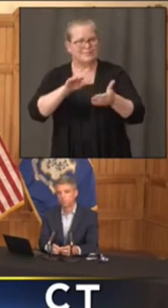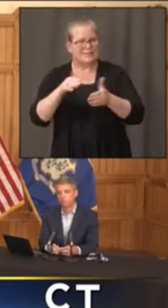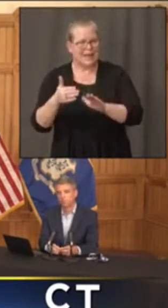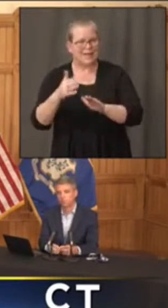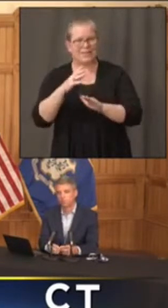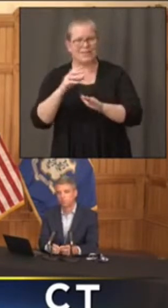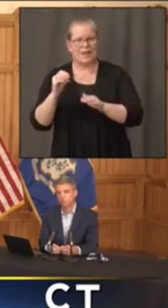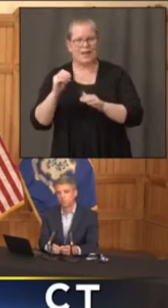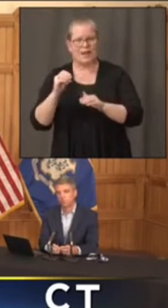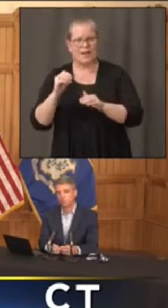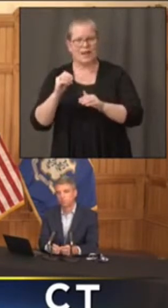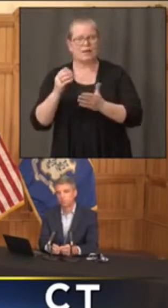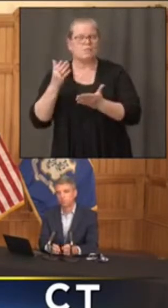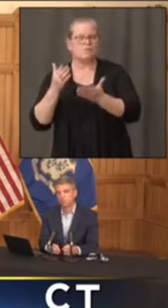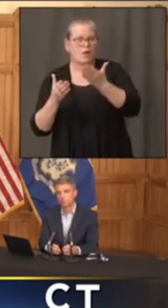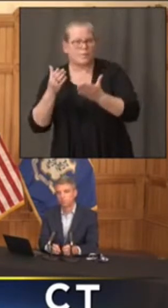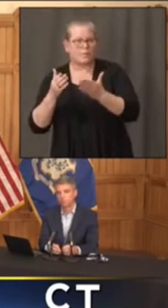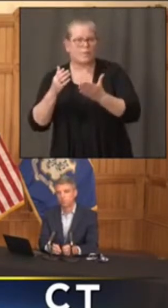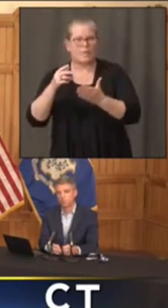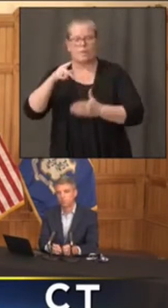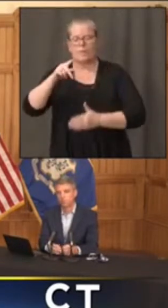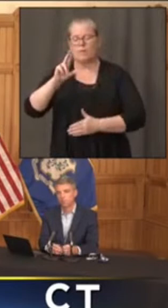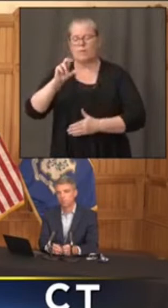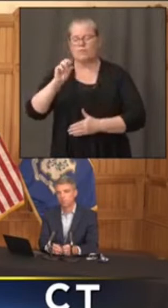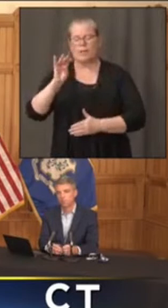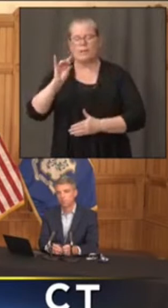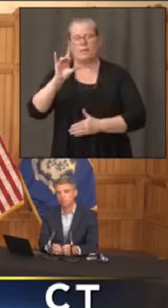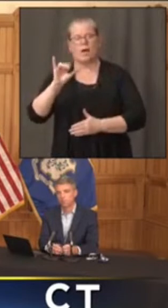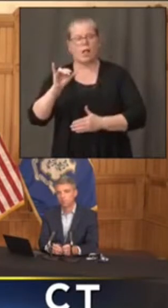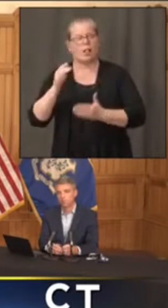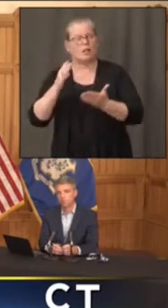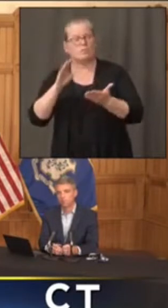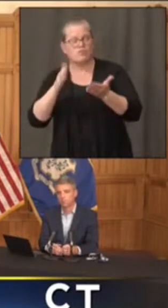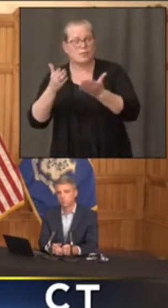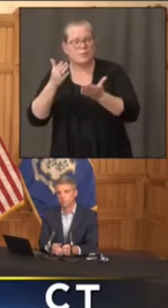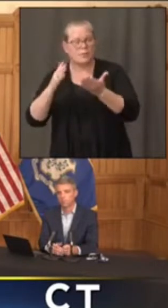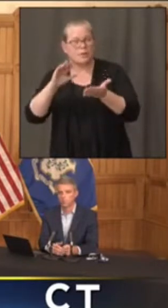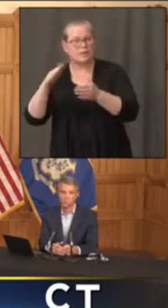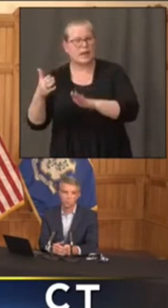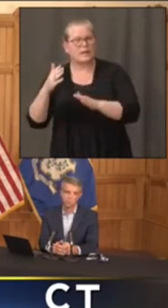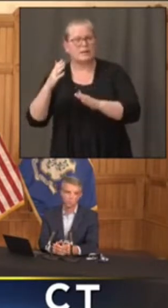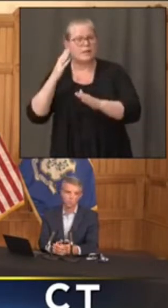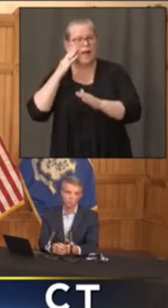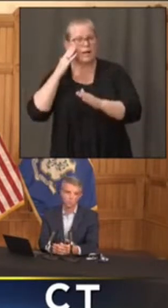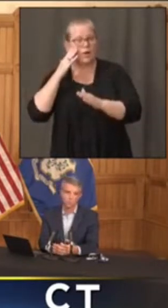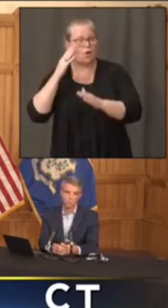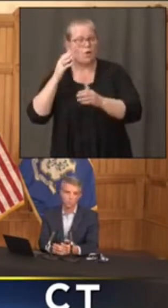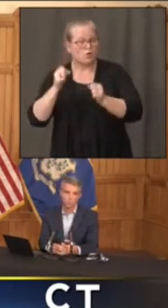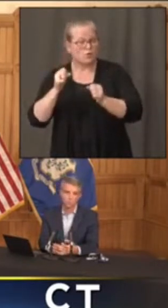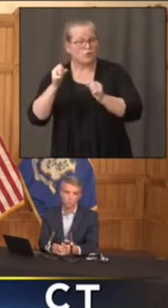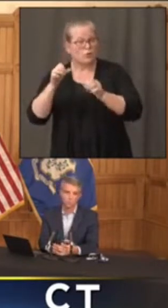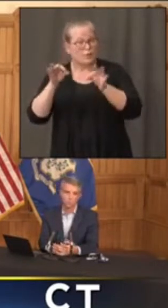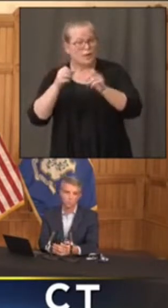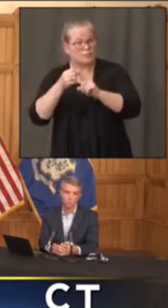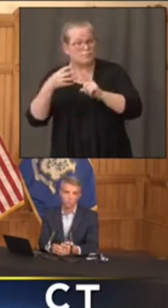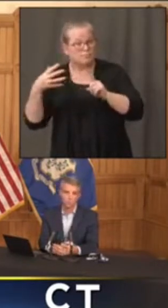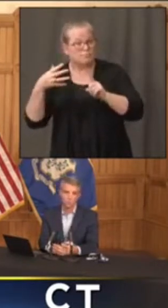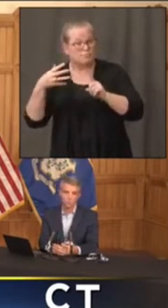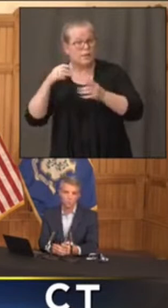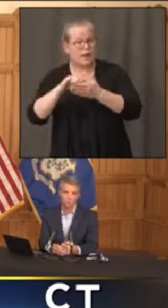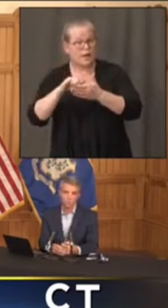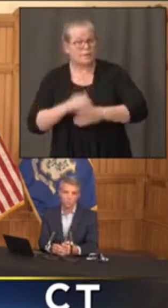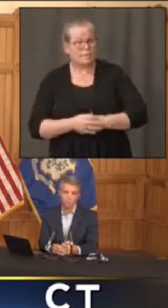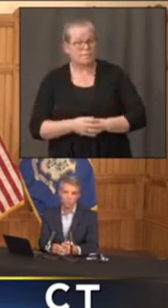changed over the last several weeks or months perhaps you could give my sure sir